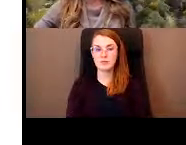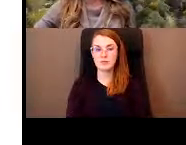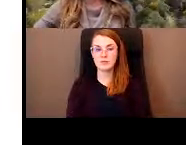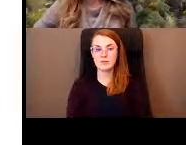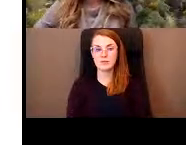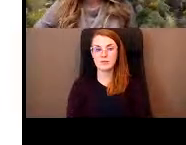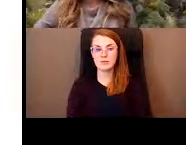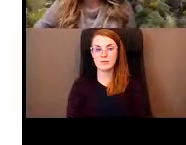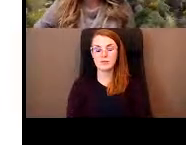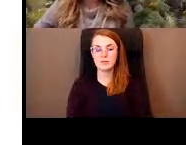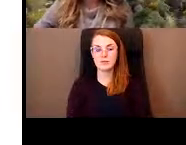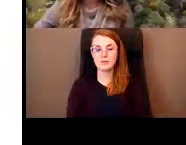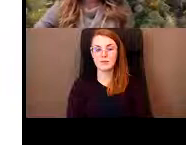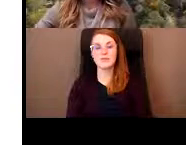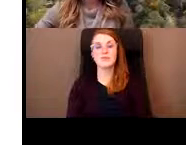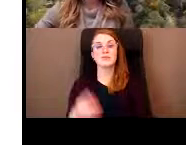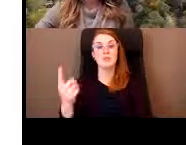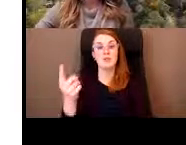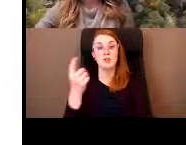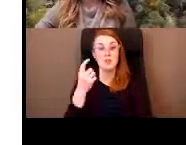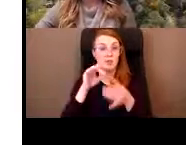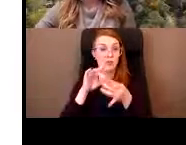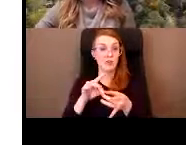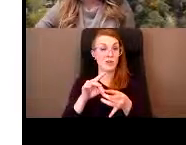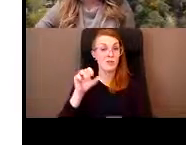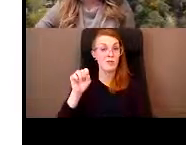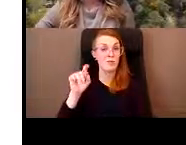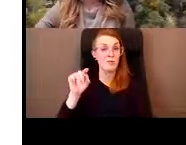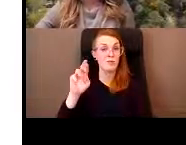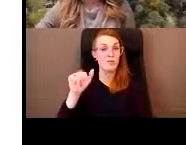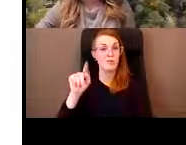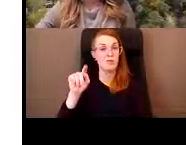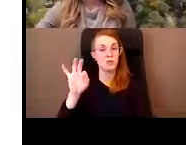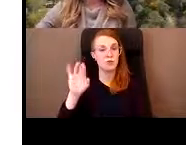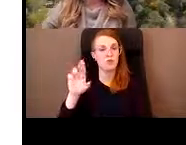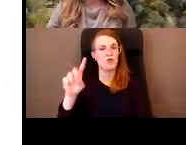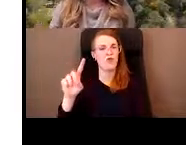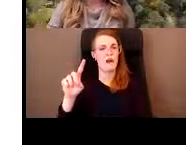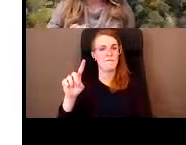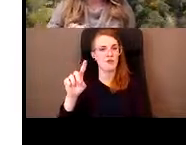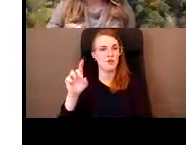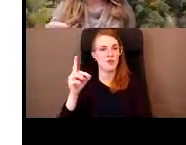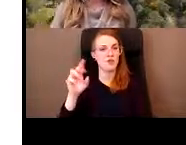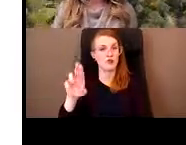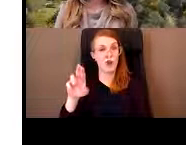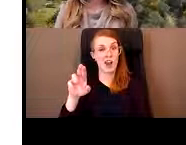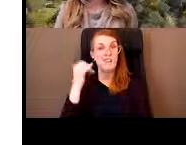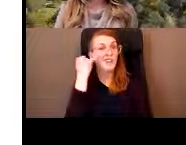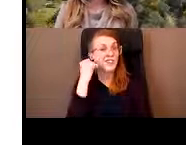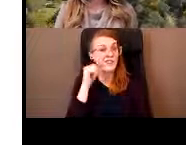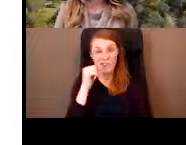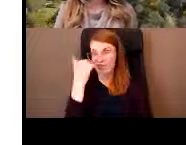All right, I've got a question about Stratford Drive. So this is the road, if you're not familiar, that hugs